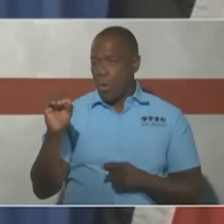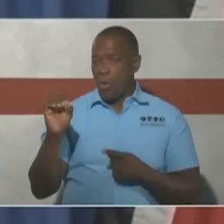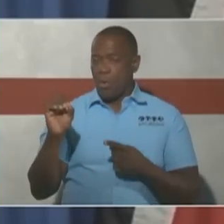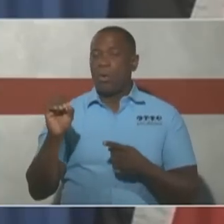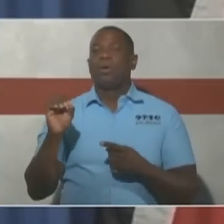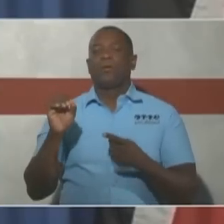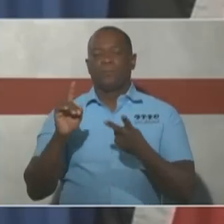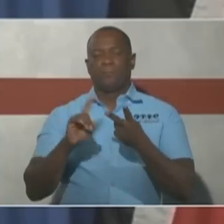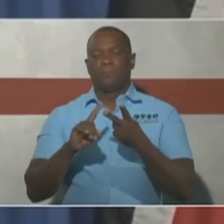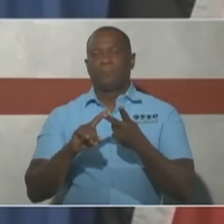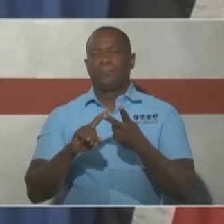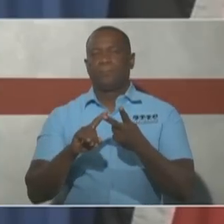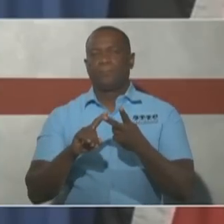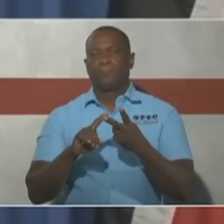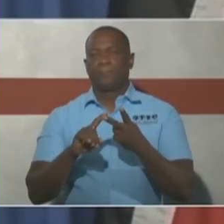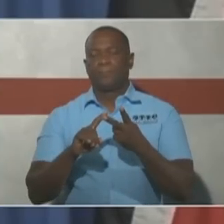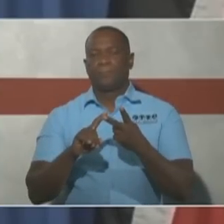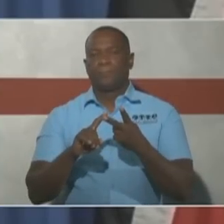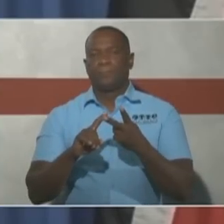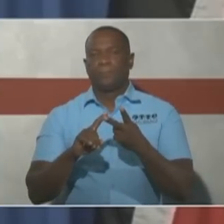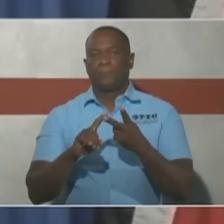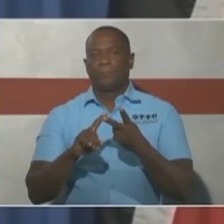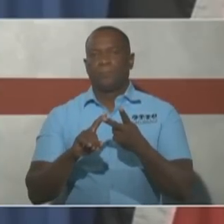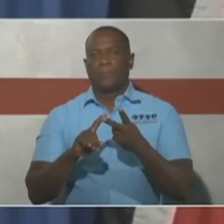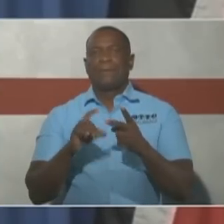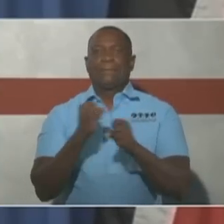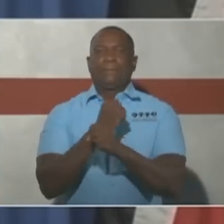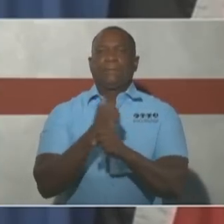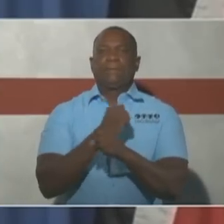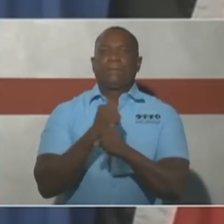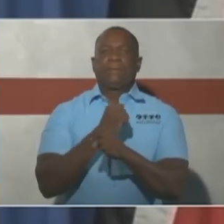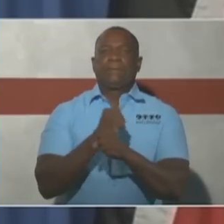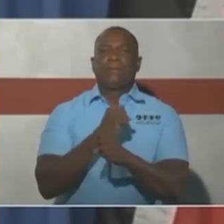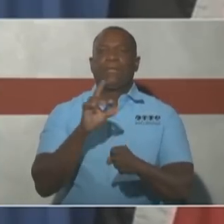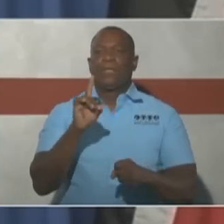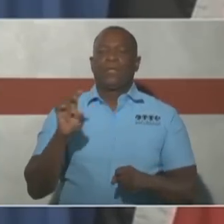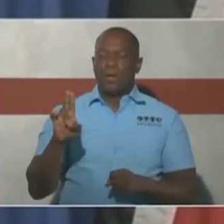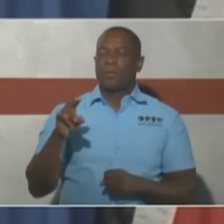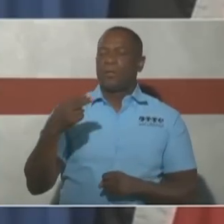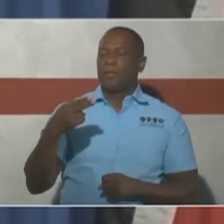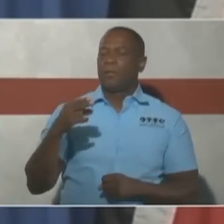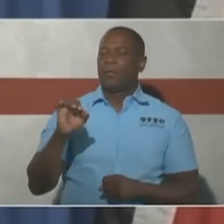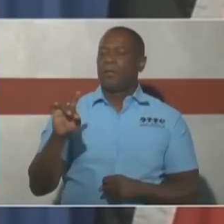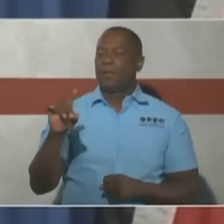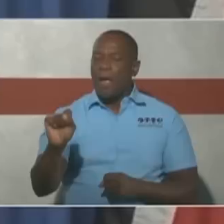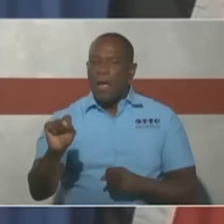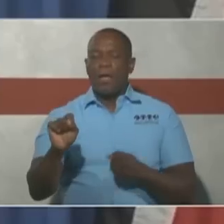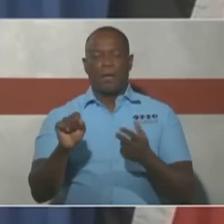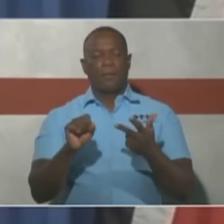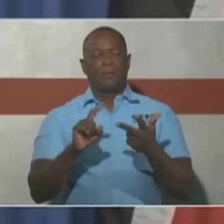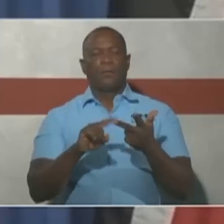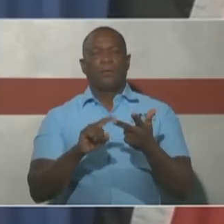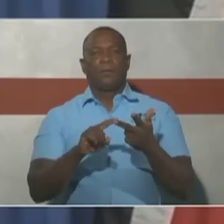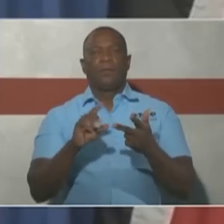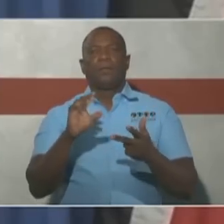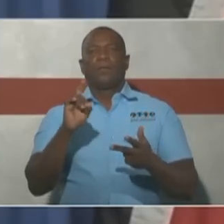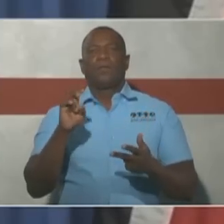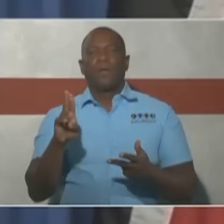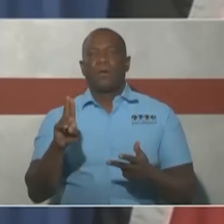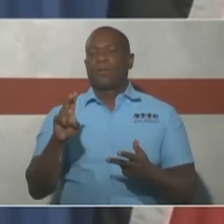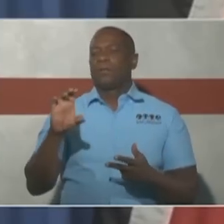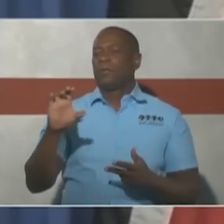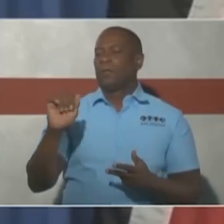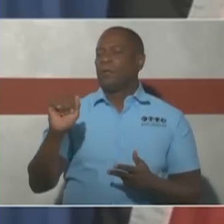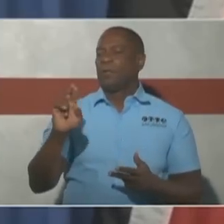CMO, Dr. Roshan Parasham. We have statistician, Dr. Hinds with us. We have